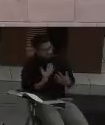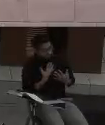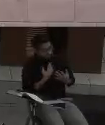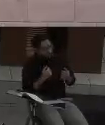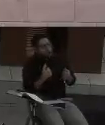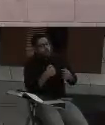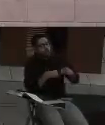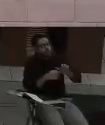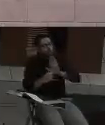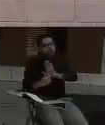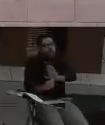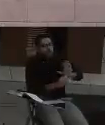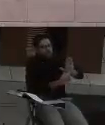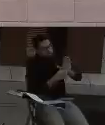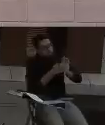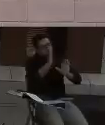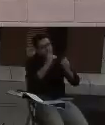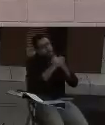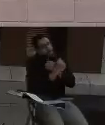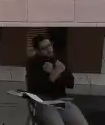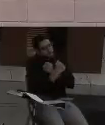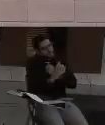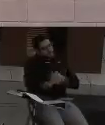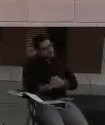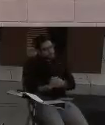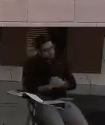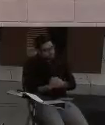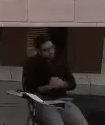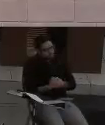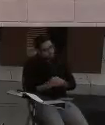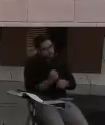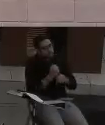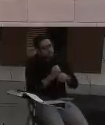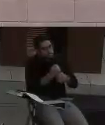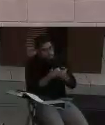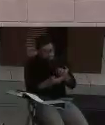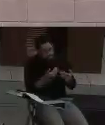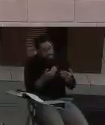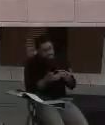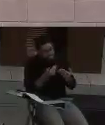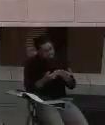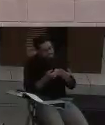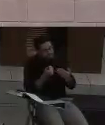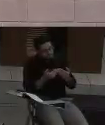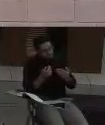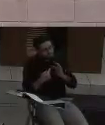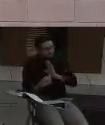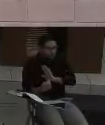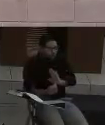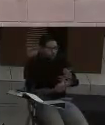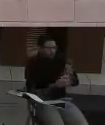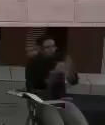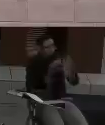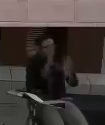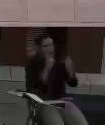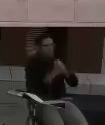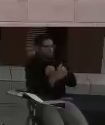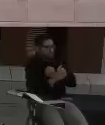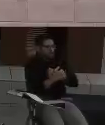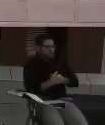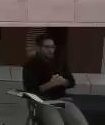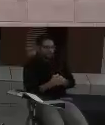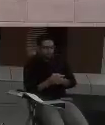To pray and live like Jesus makes it possible to live like Jesus. Jesus was